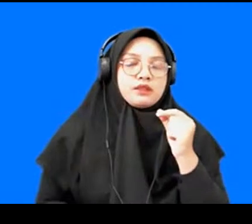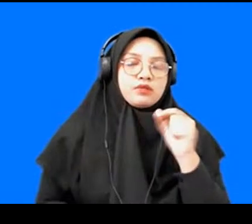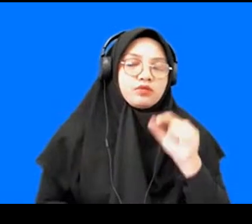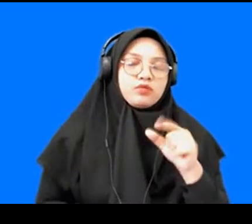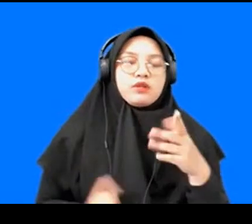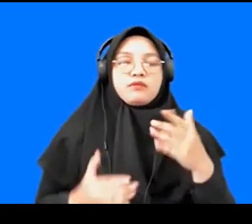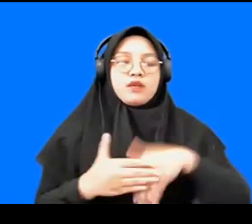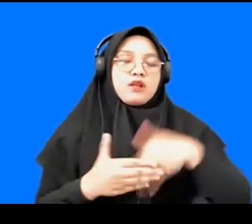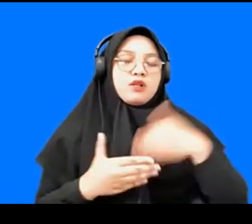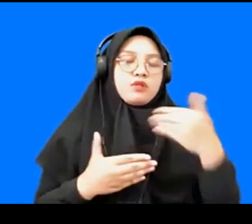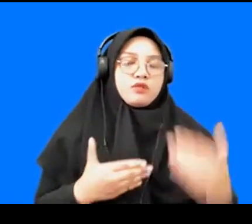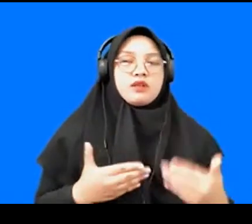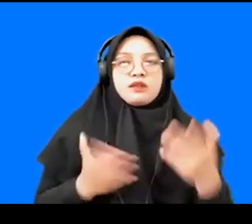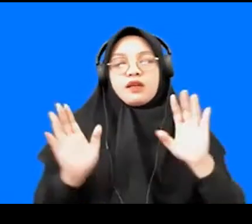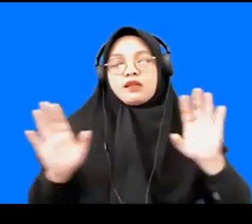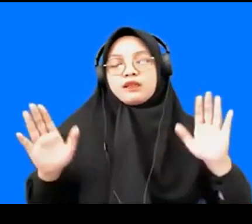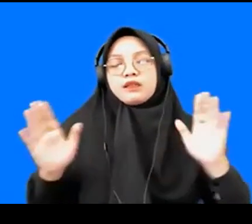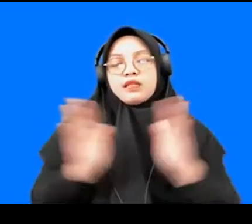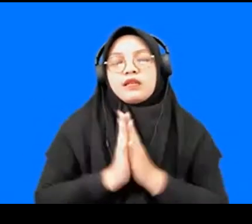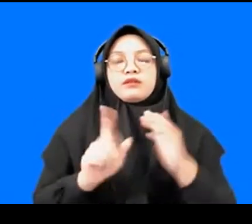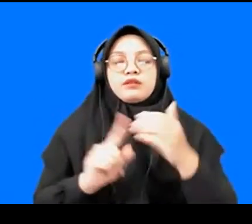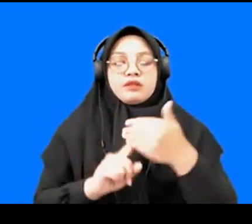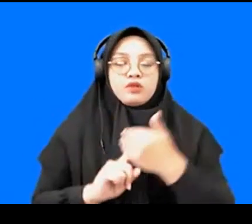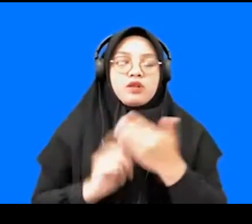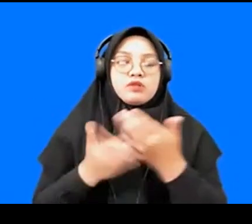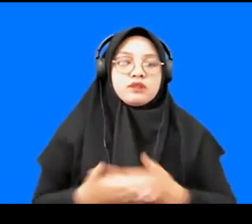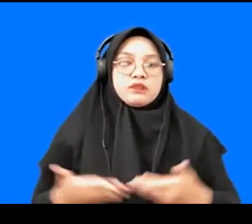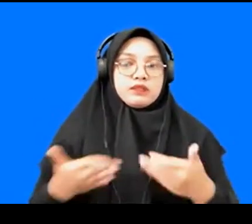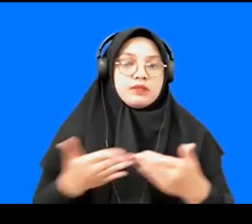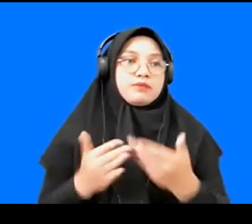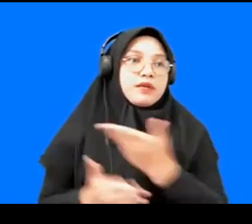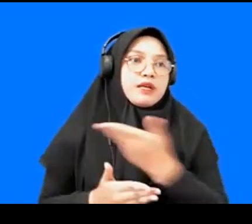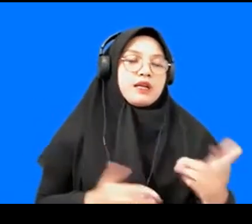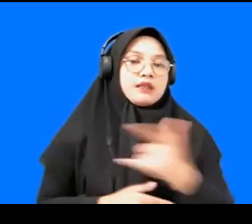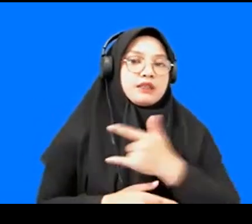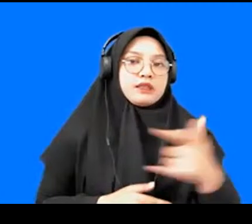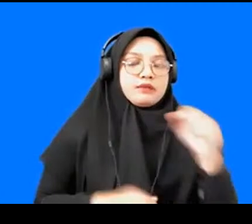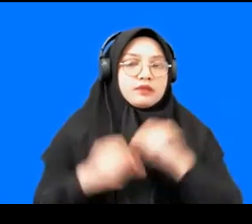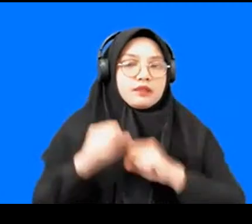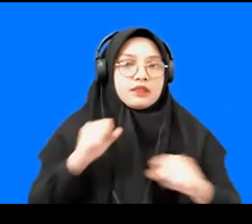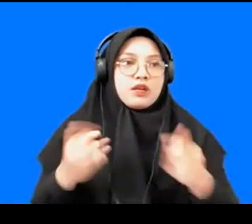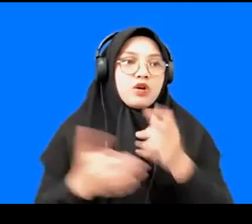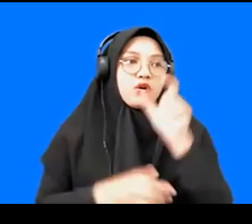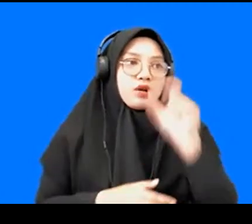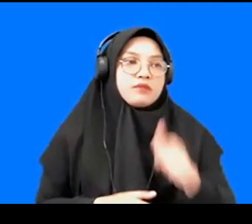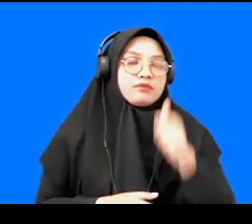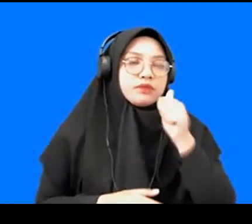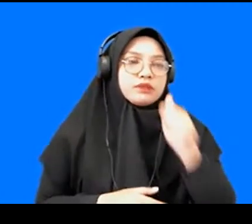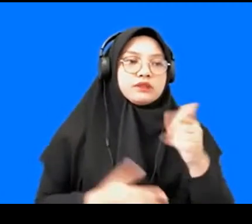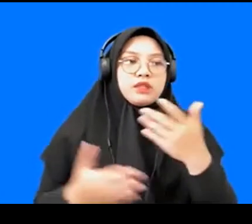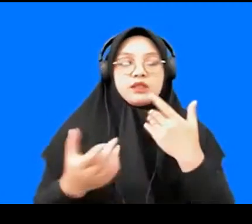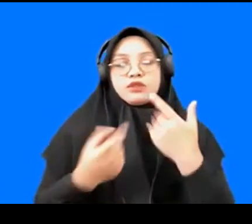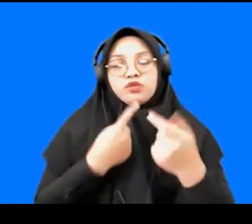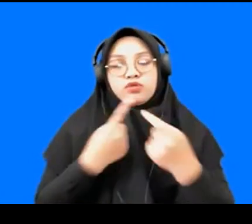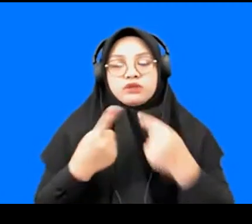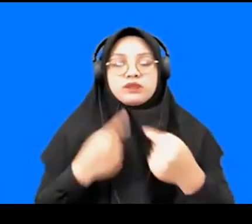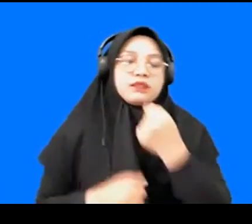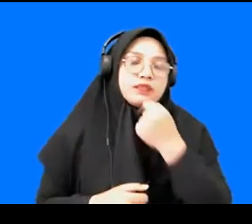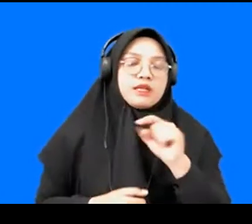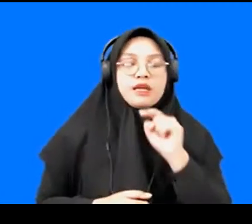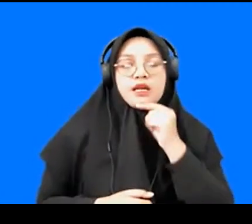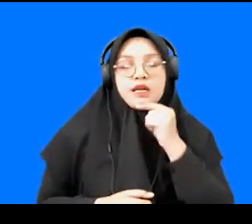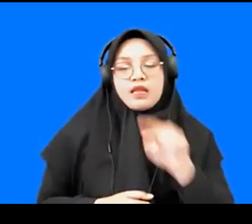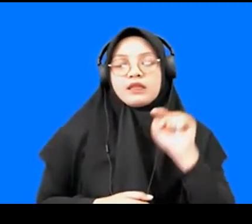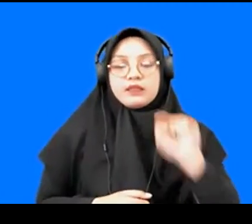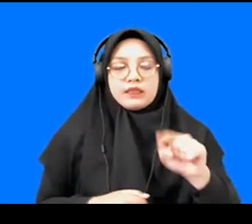And so one can argue these, so that becomes important. One point on international